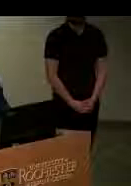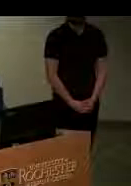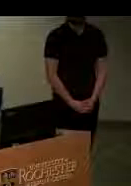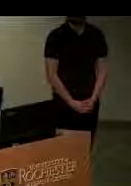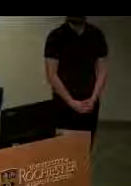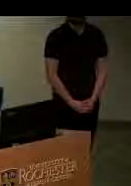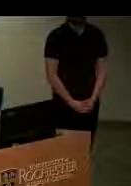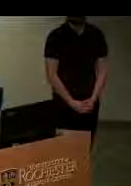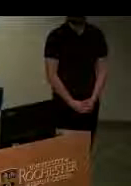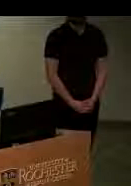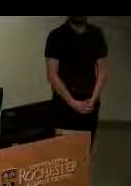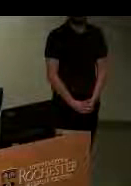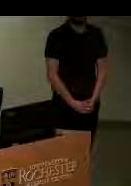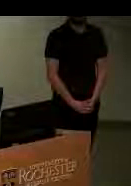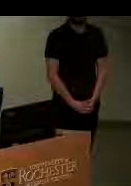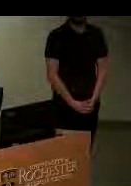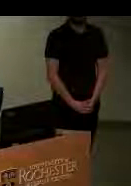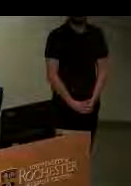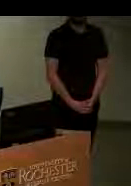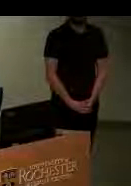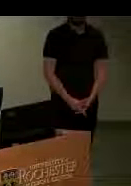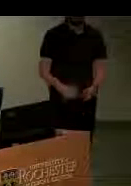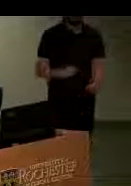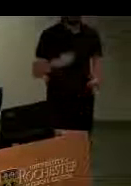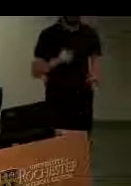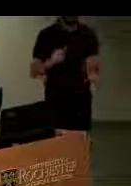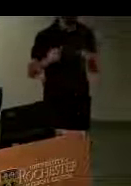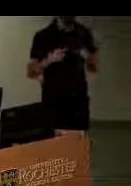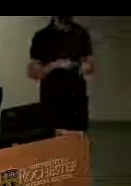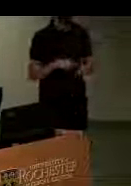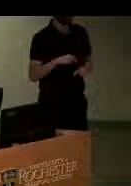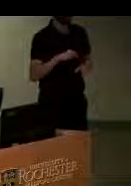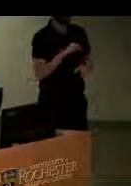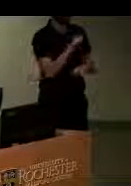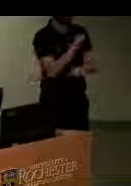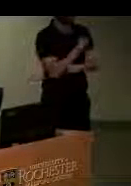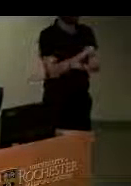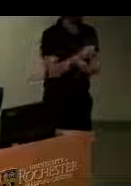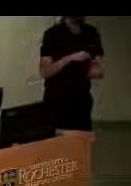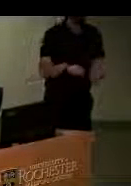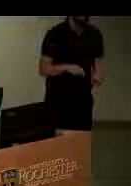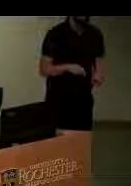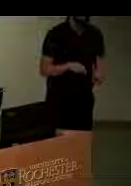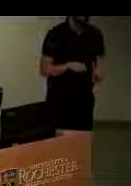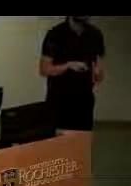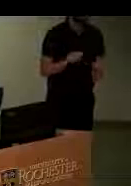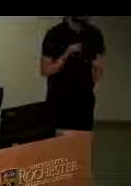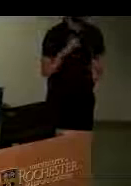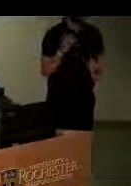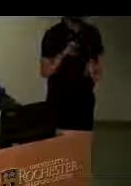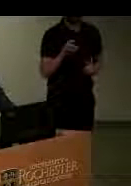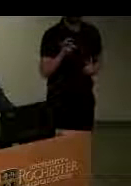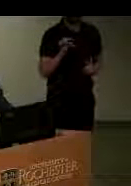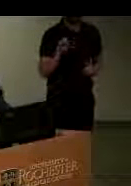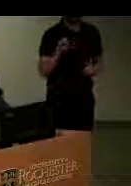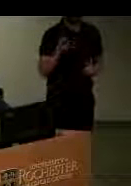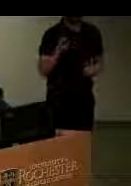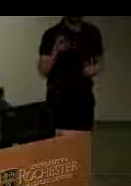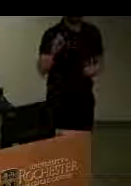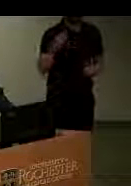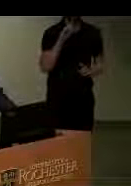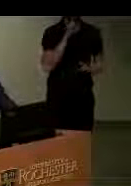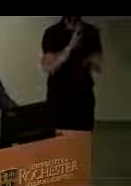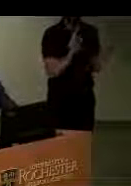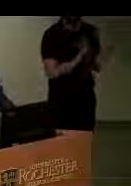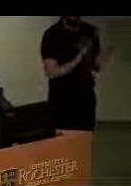So I came to Strong Memorial Hospital having, despite Dr. Farber's critique of the